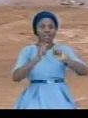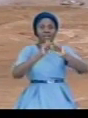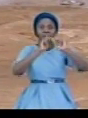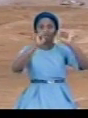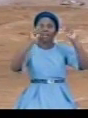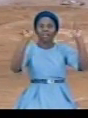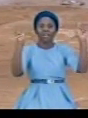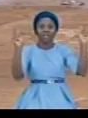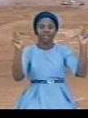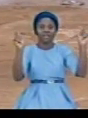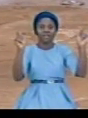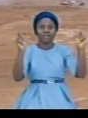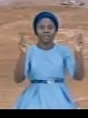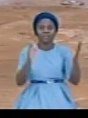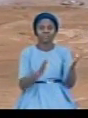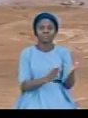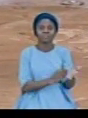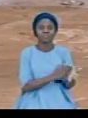Hallelujah.